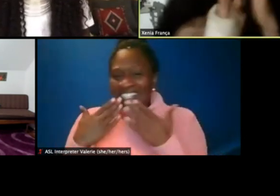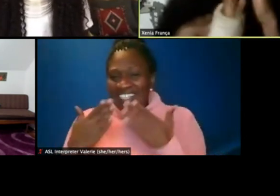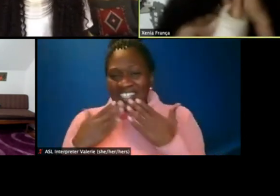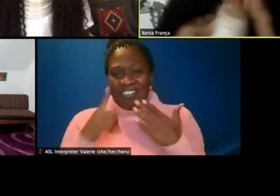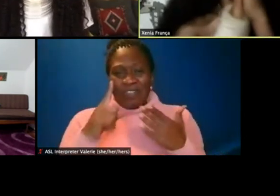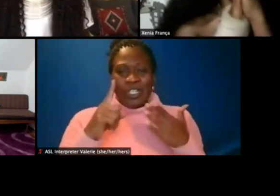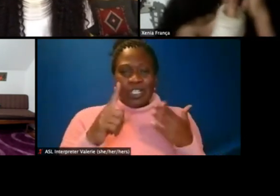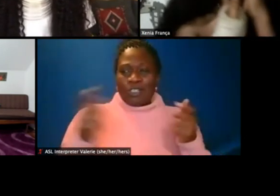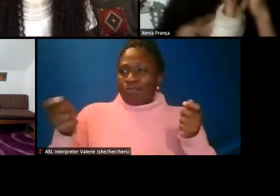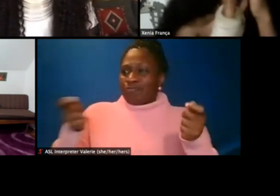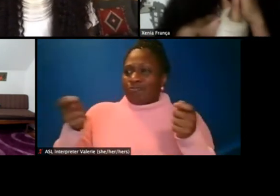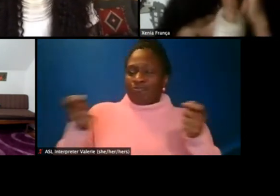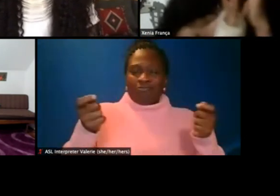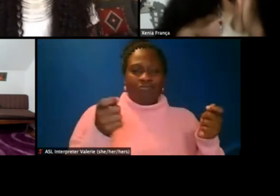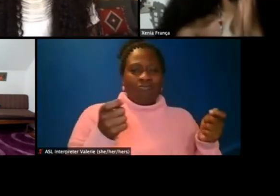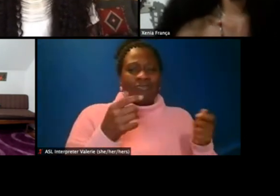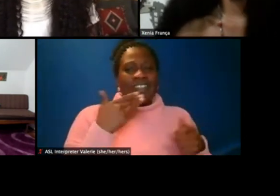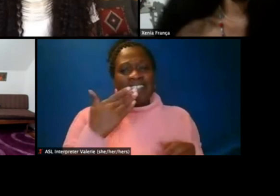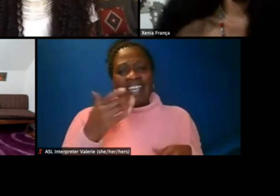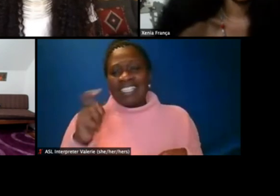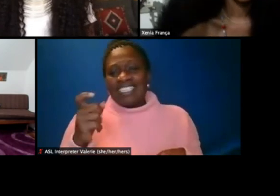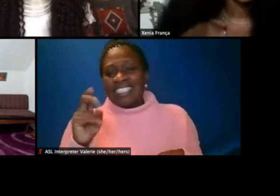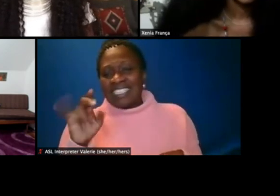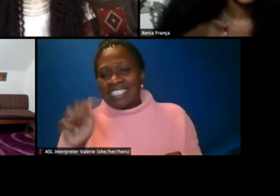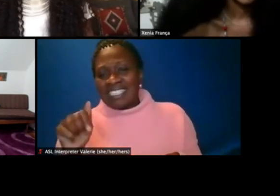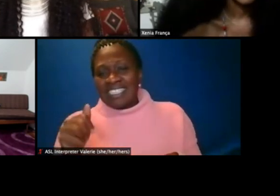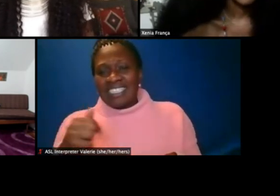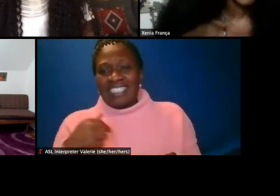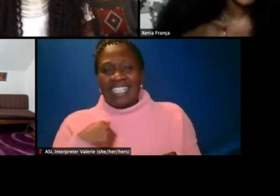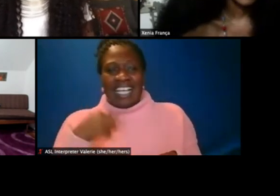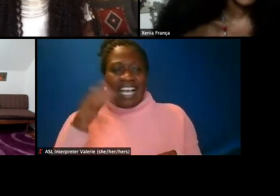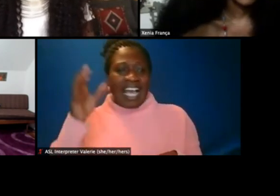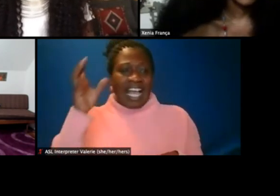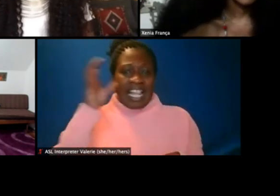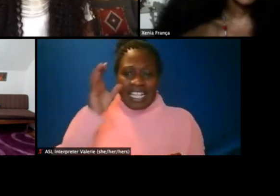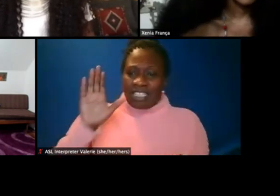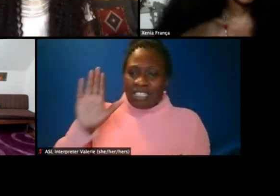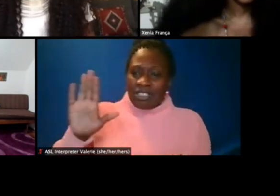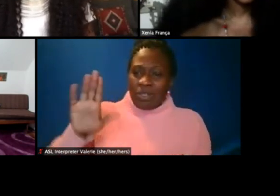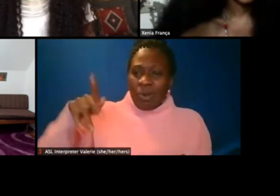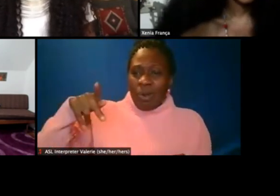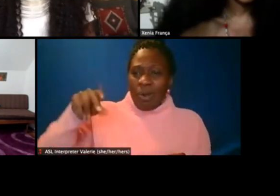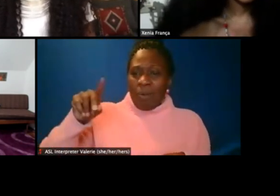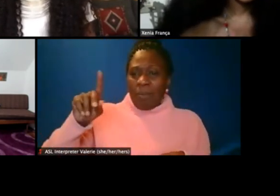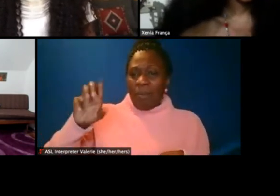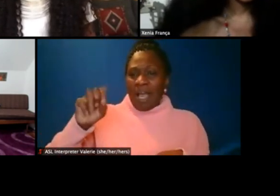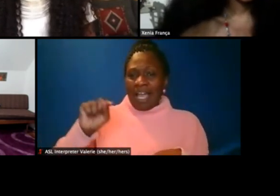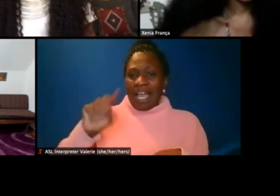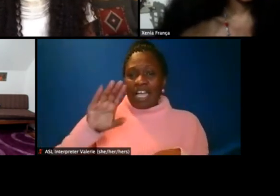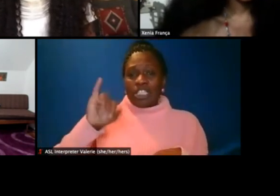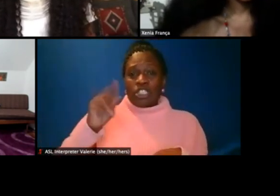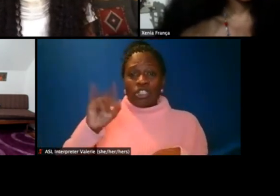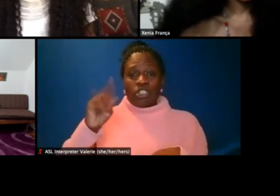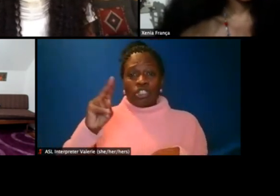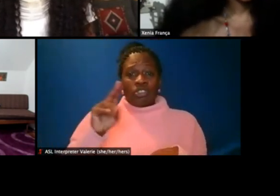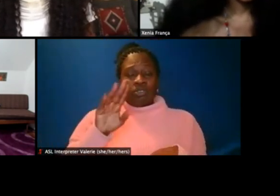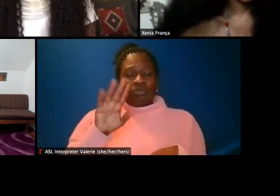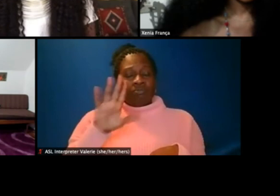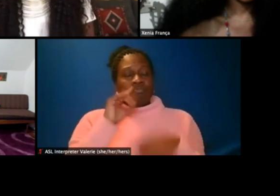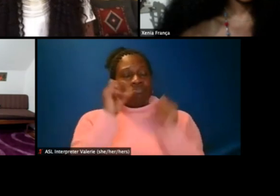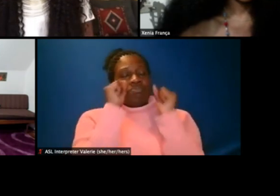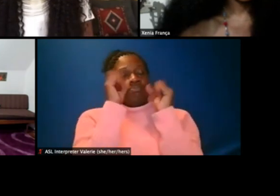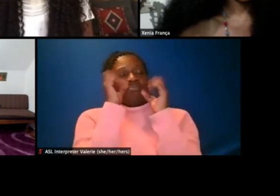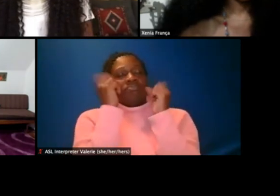Thank you. Thank you. And thank you, Xênia. I listened to your podcast now, Juju, which is amazing and